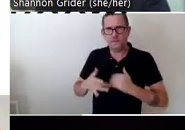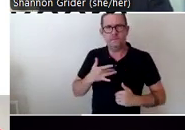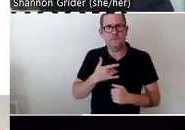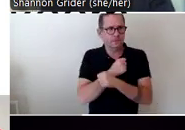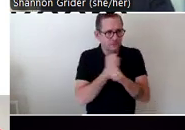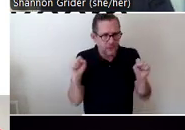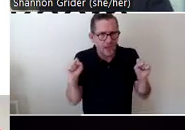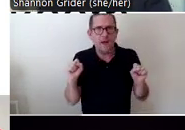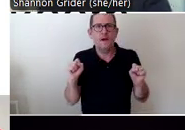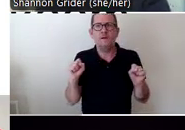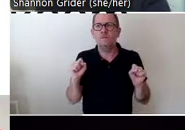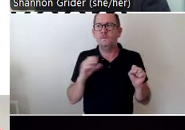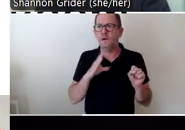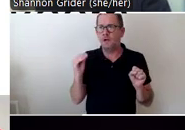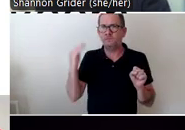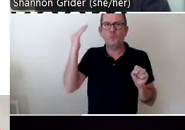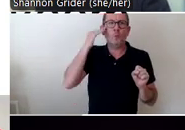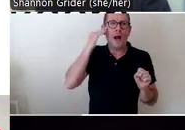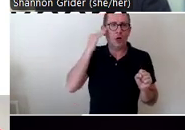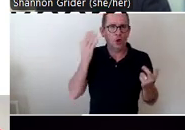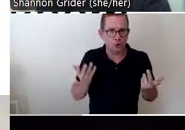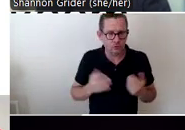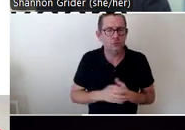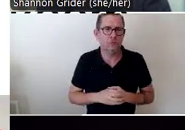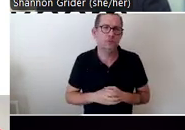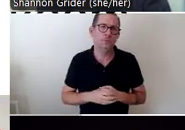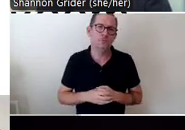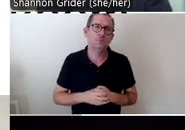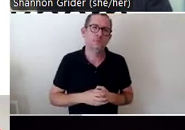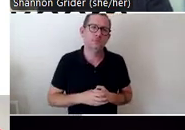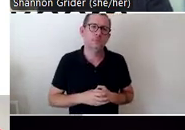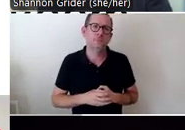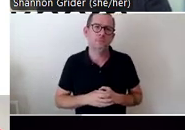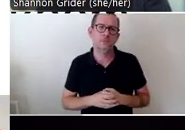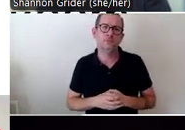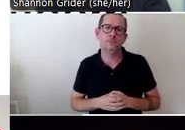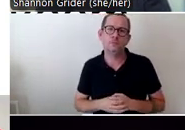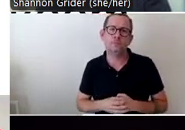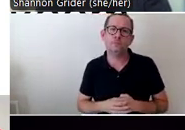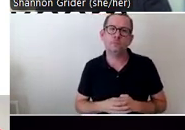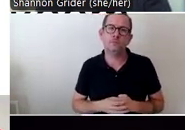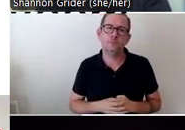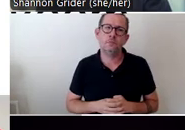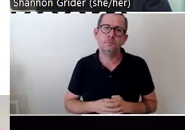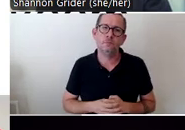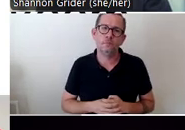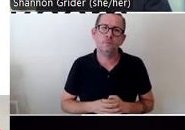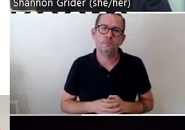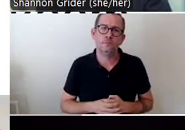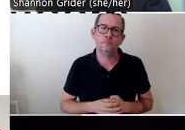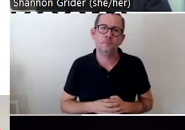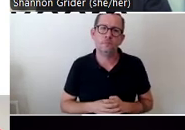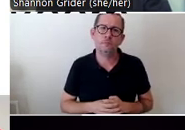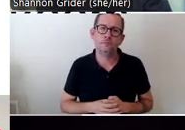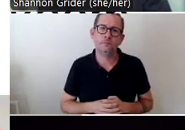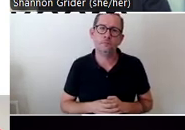if I miss being called back? And am I going to feel safe sitting here? And is there a place where I can sit and see everything? So be aware